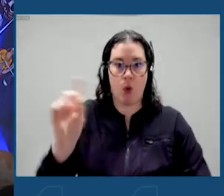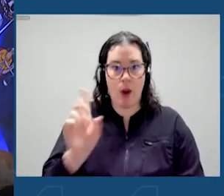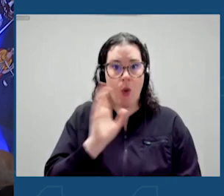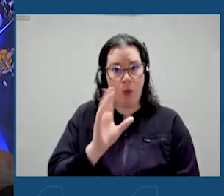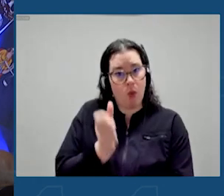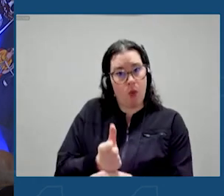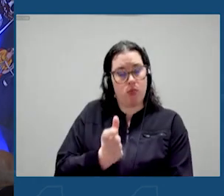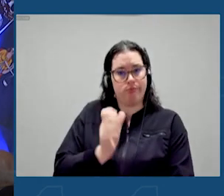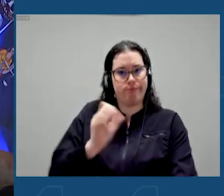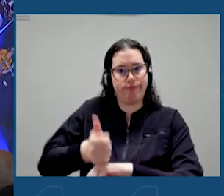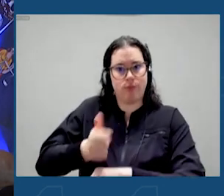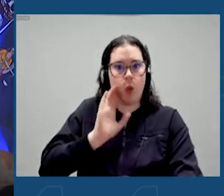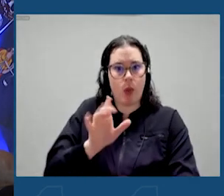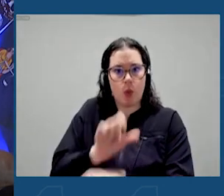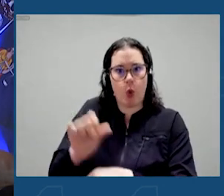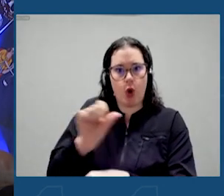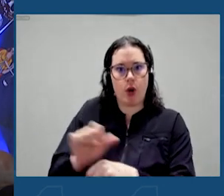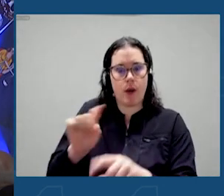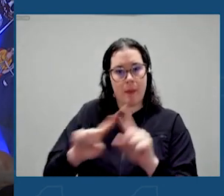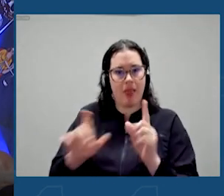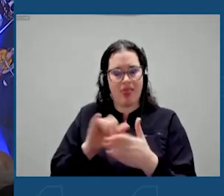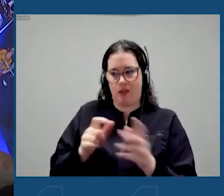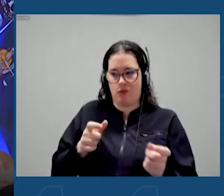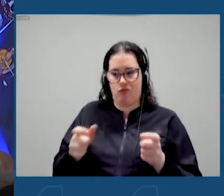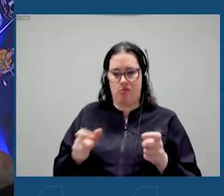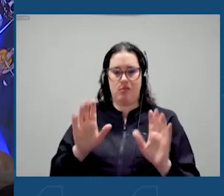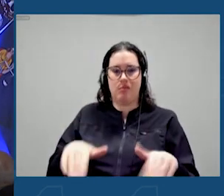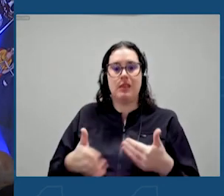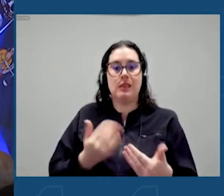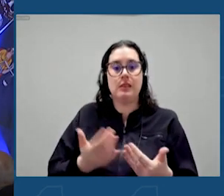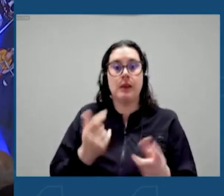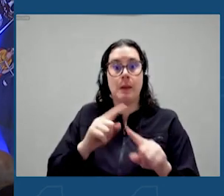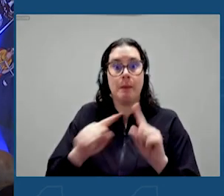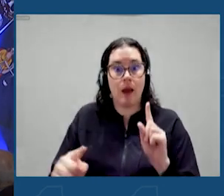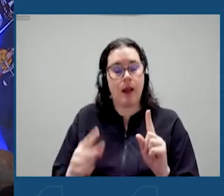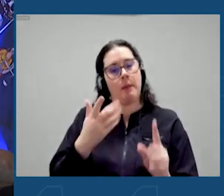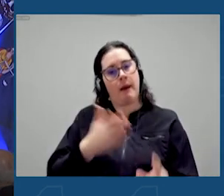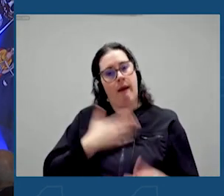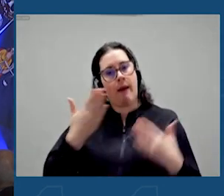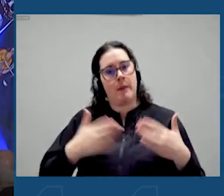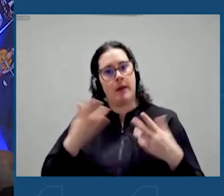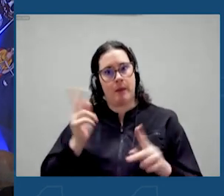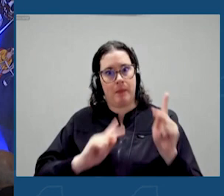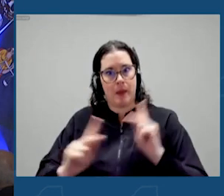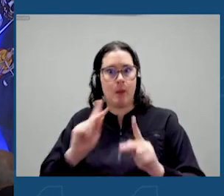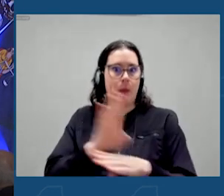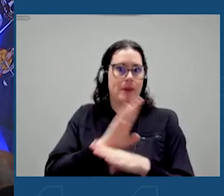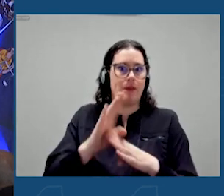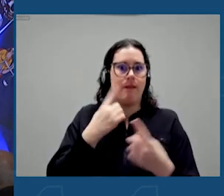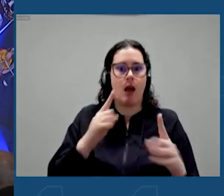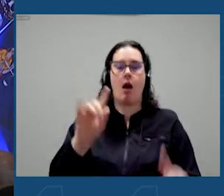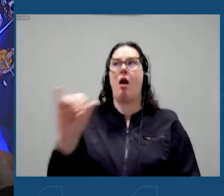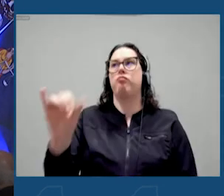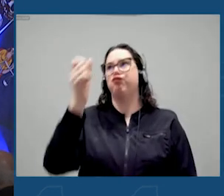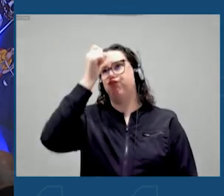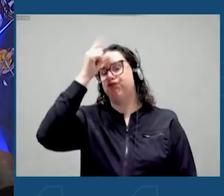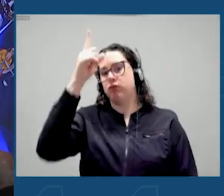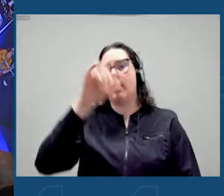I mean, that's regulatory, but I'm so glad that finally people are getting it, and that is progress. Thank